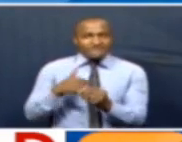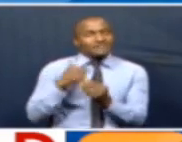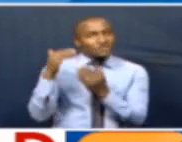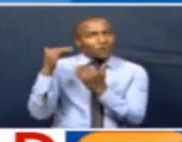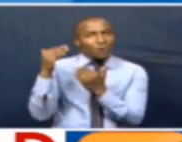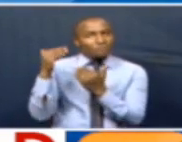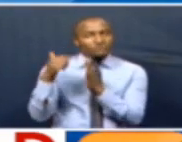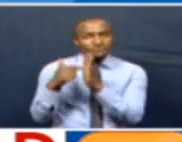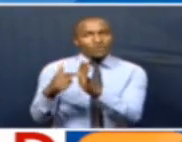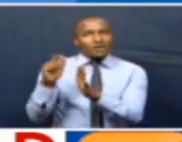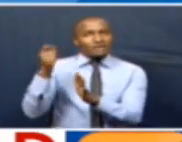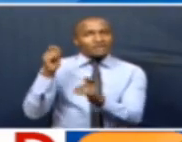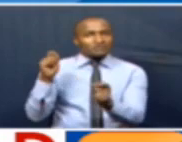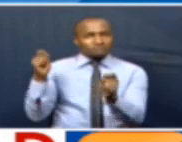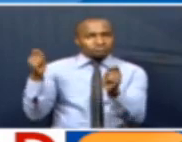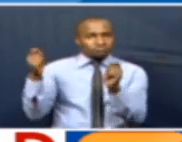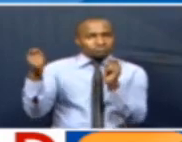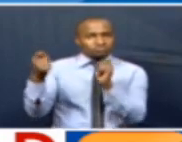changing.